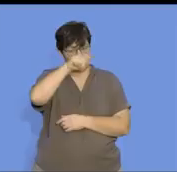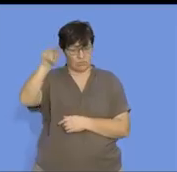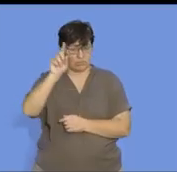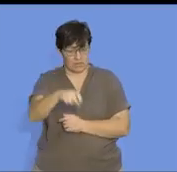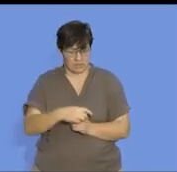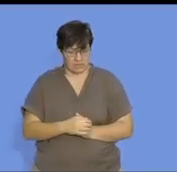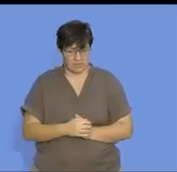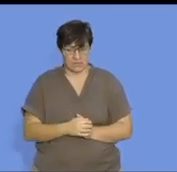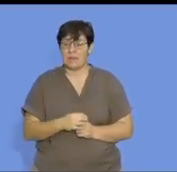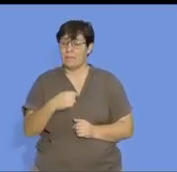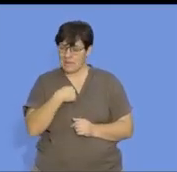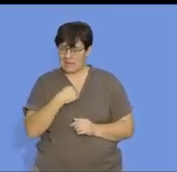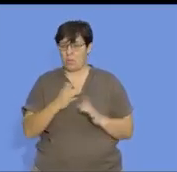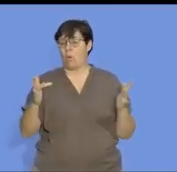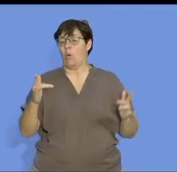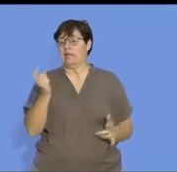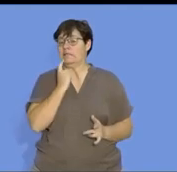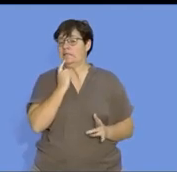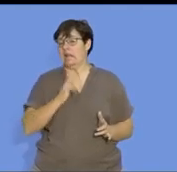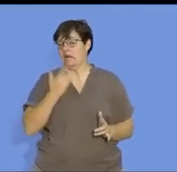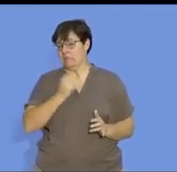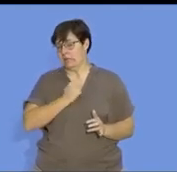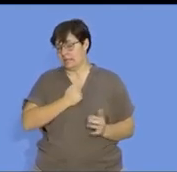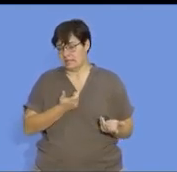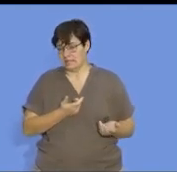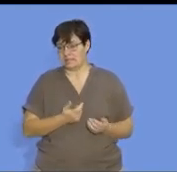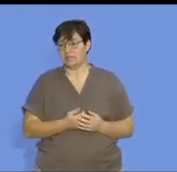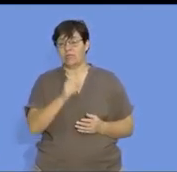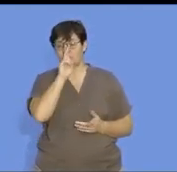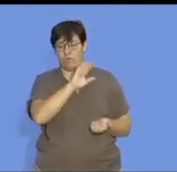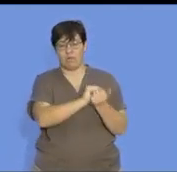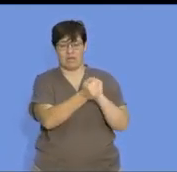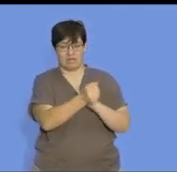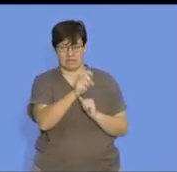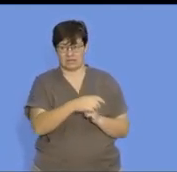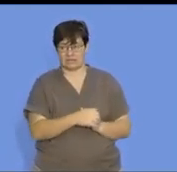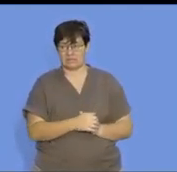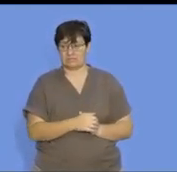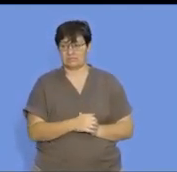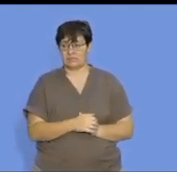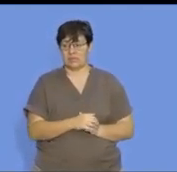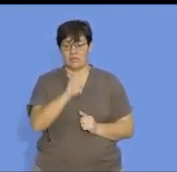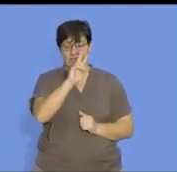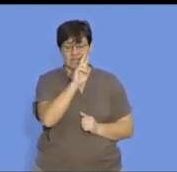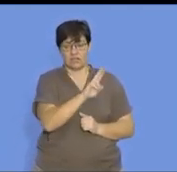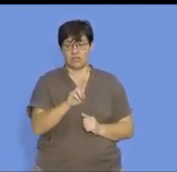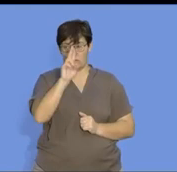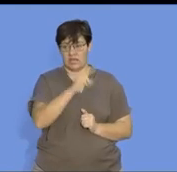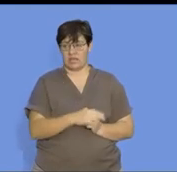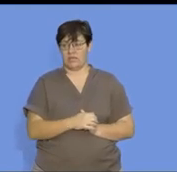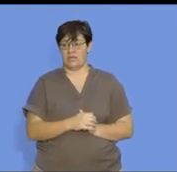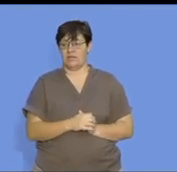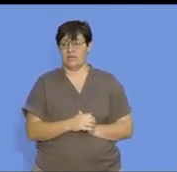going to do is I'm going to make my life a little bit easier, all right? I want to show you the maths. So v squared is going to be